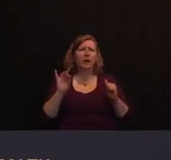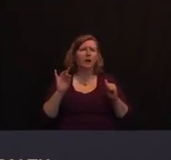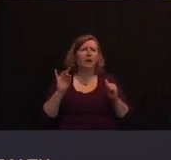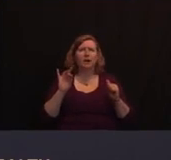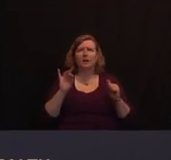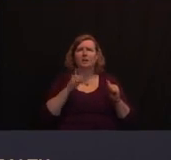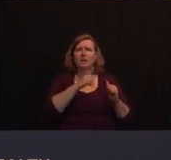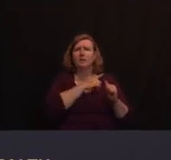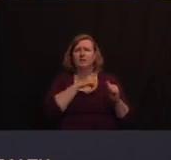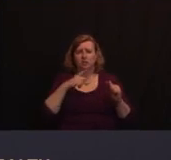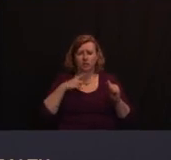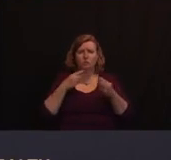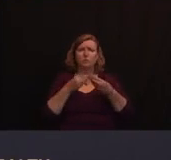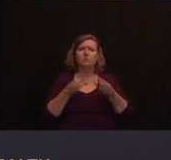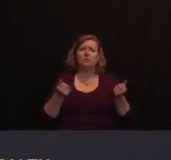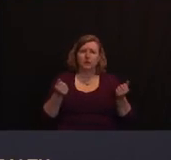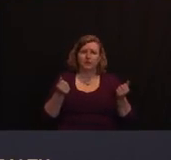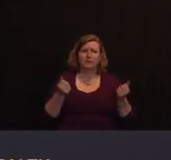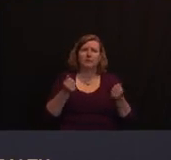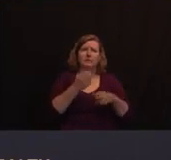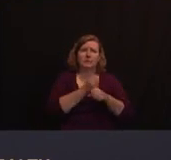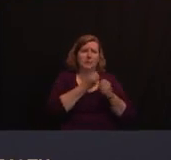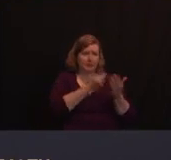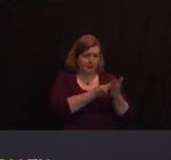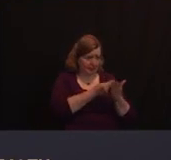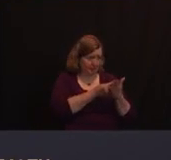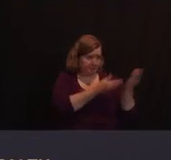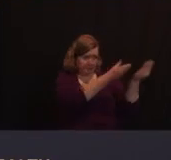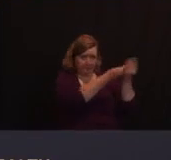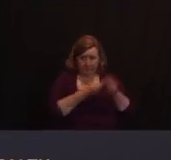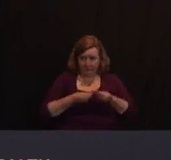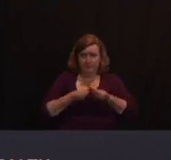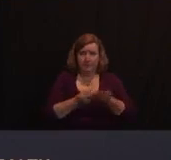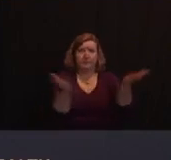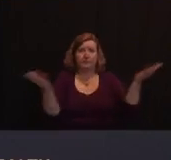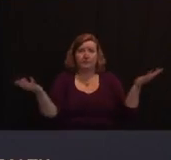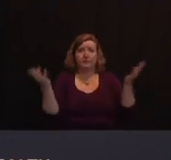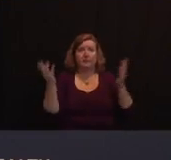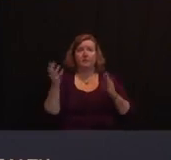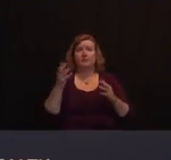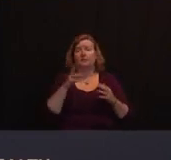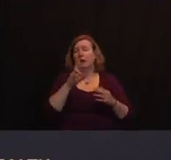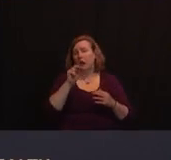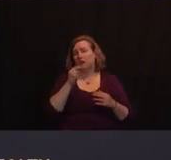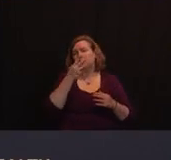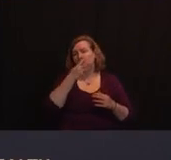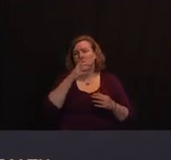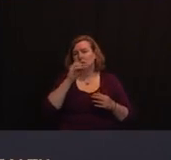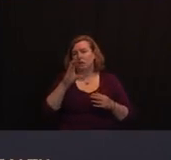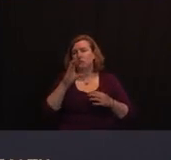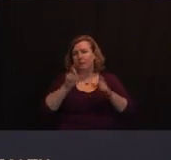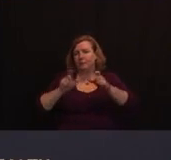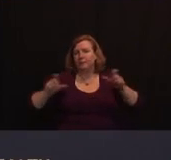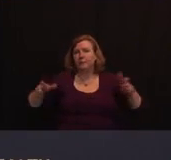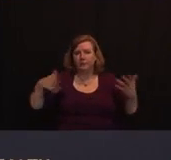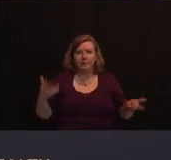by which we can get money to the undocumented population. Again, she deserves a shout out because she's a